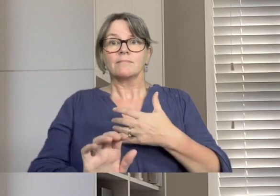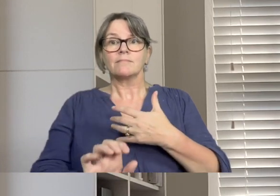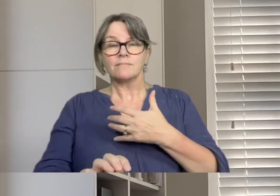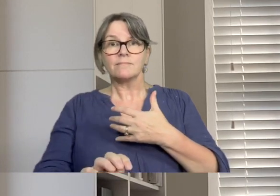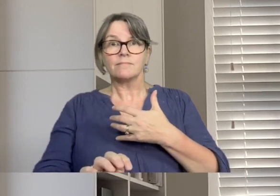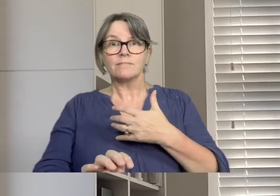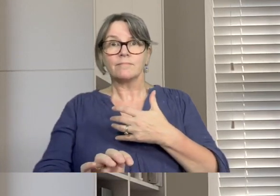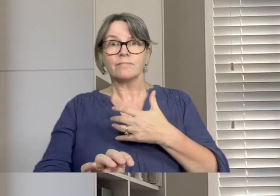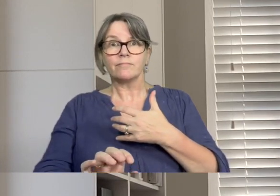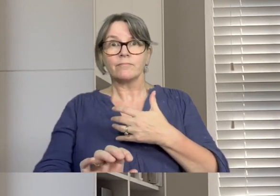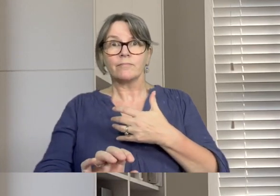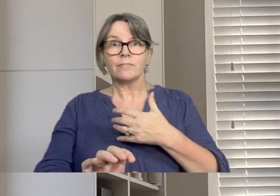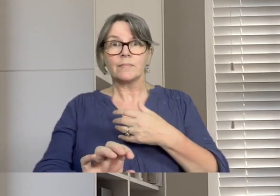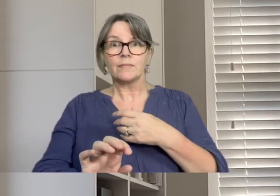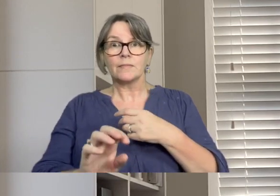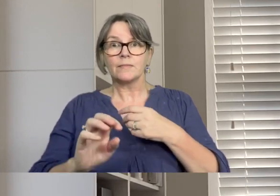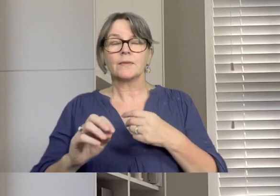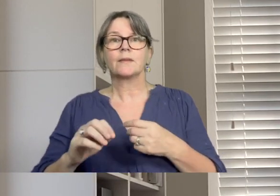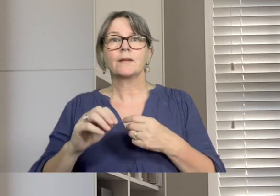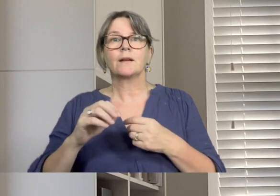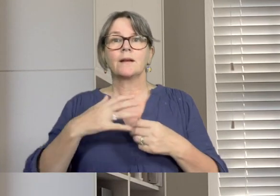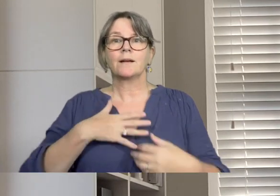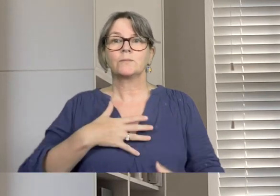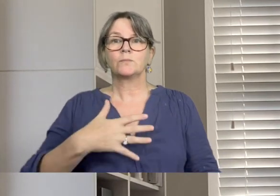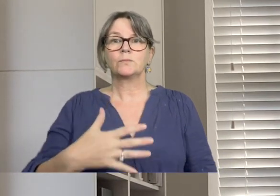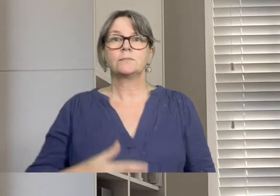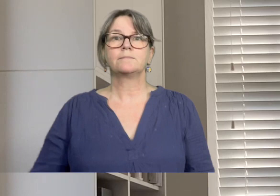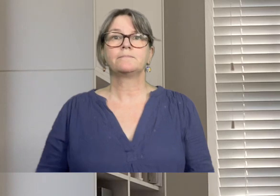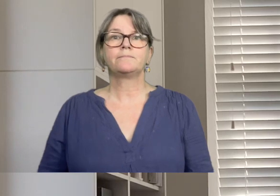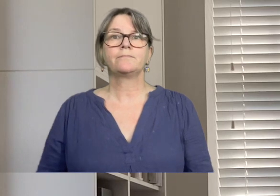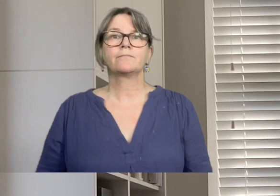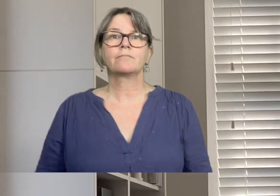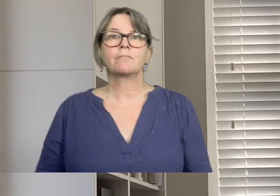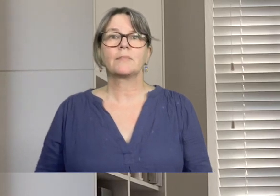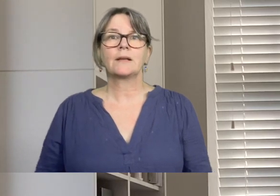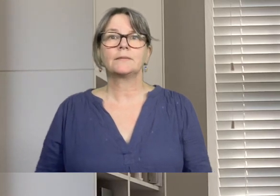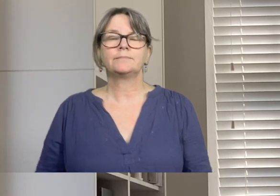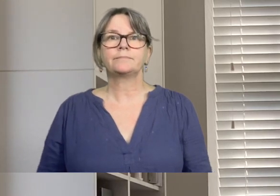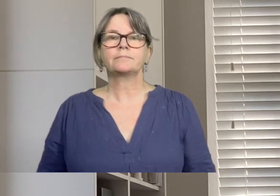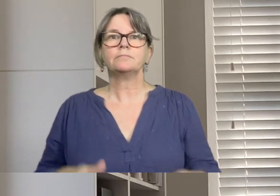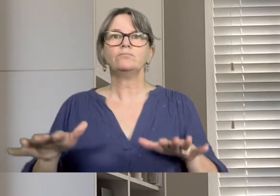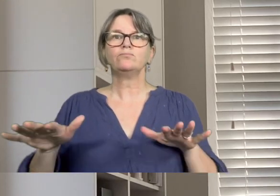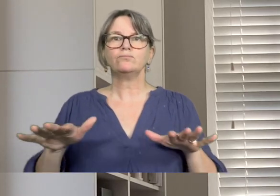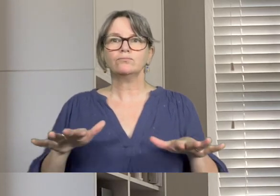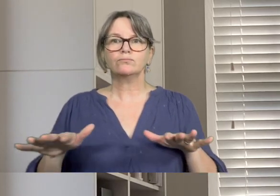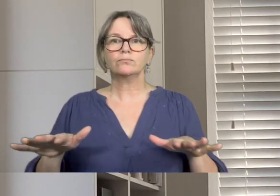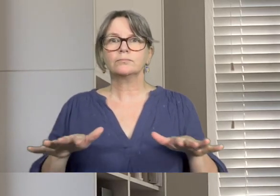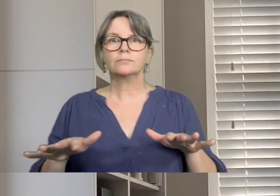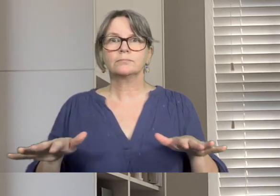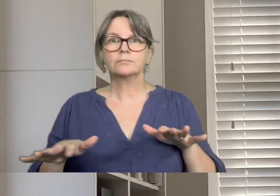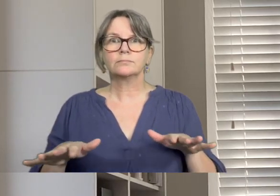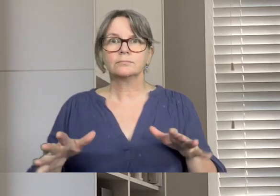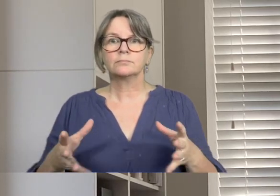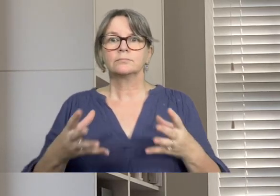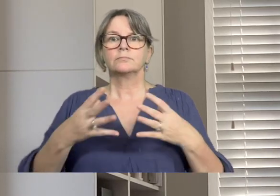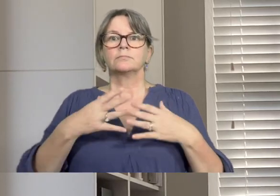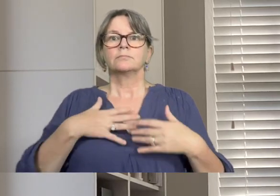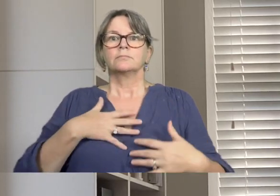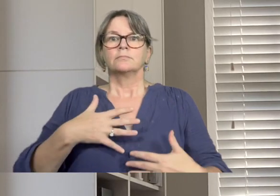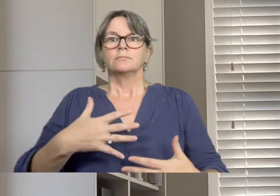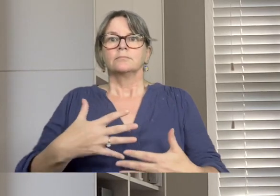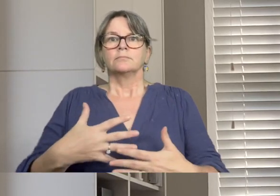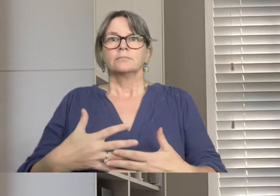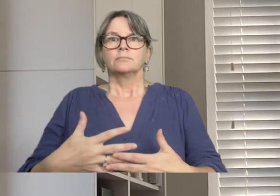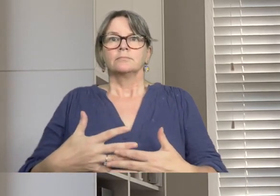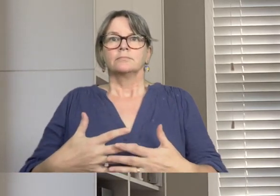we breathe out, rolling down through. All we're going to do next is the same action, but we're going to add the arms. So allow the pelvis to